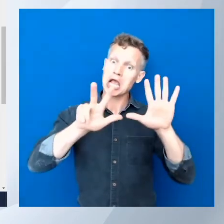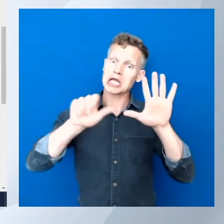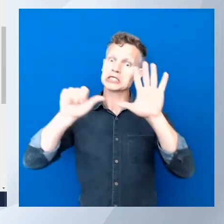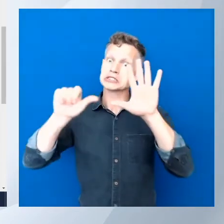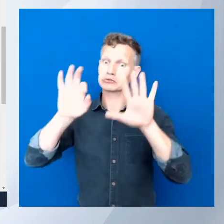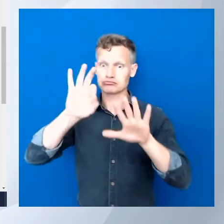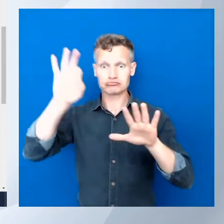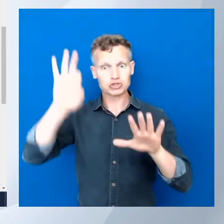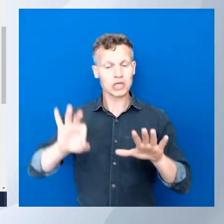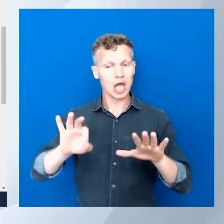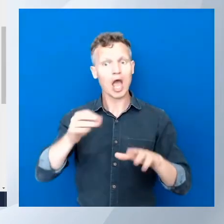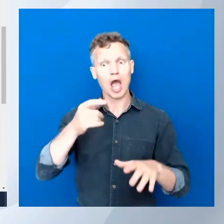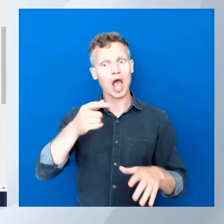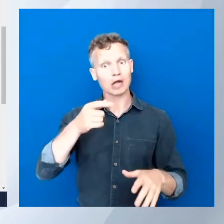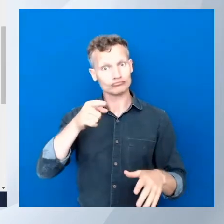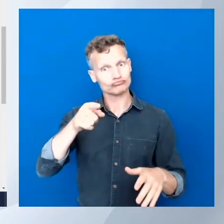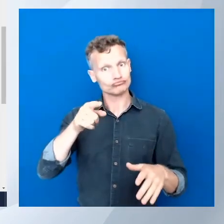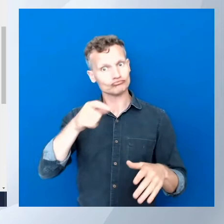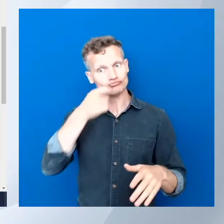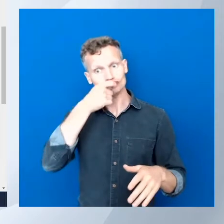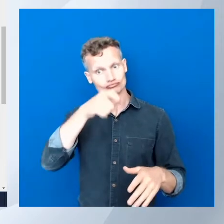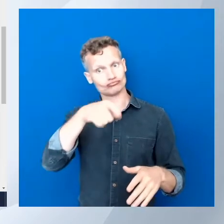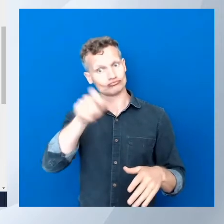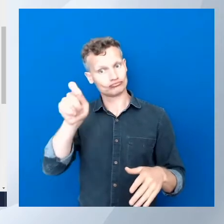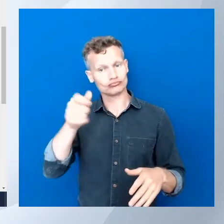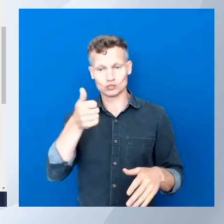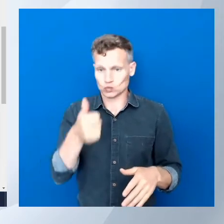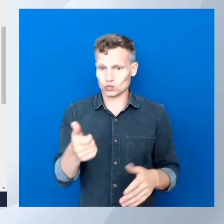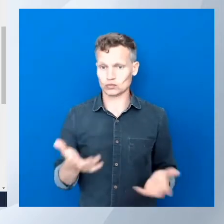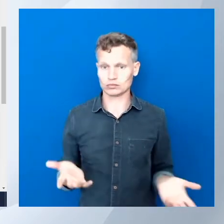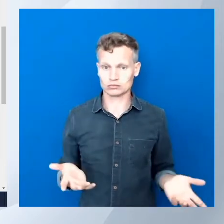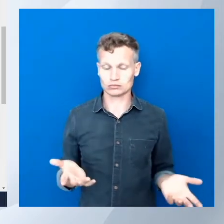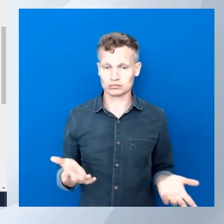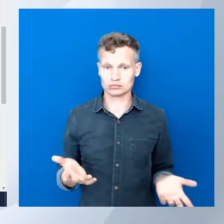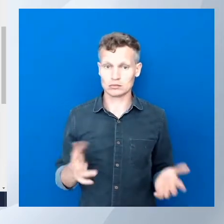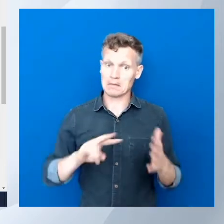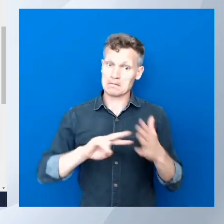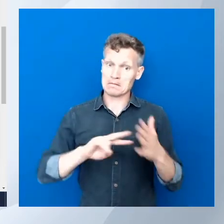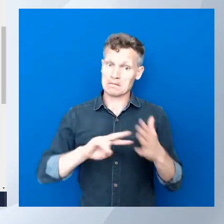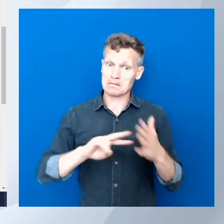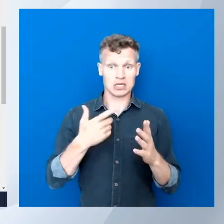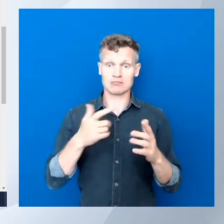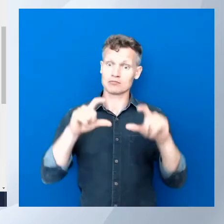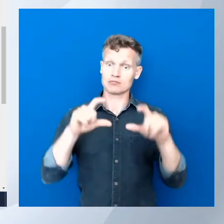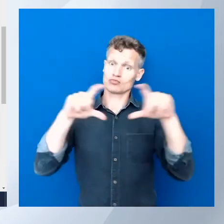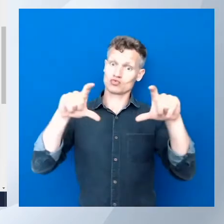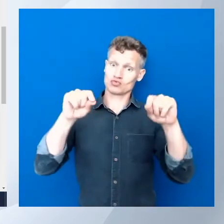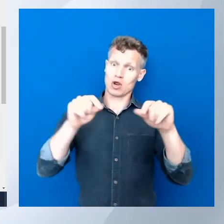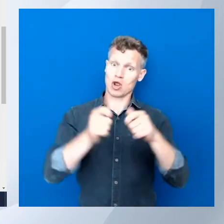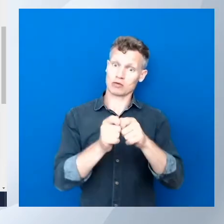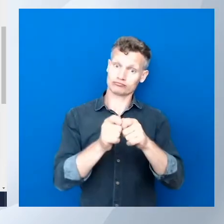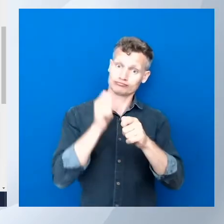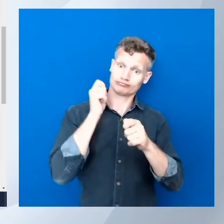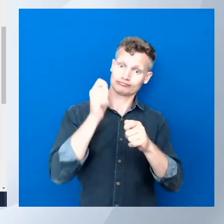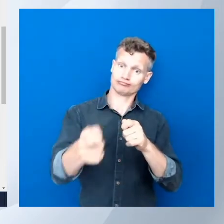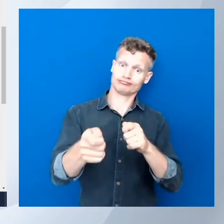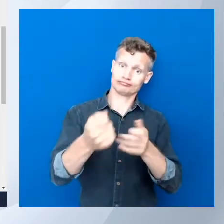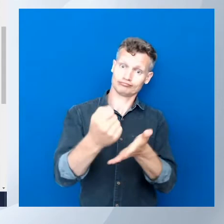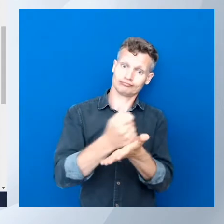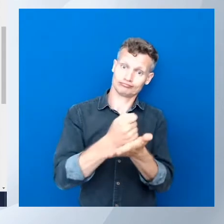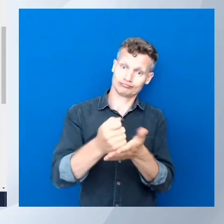correctly. So that means if you hand out credit cards to people, 86% of those customers are likely to pay back their credit card